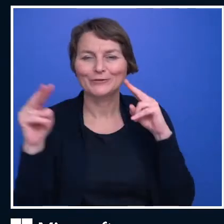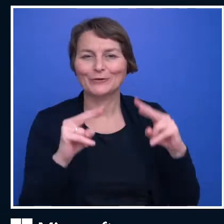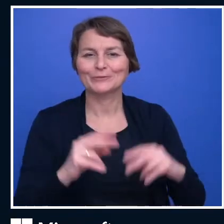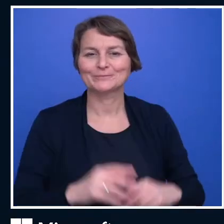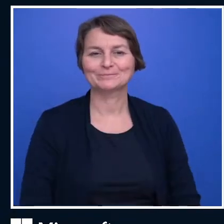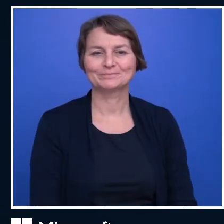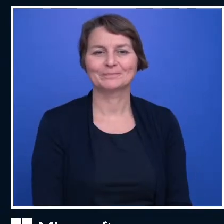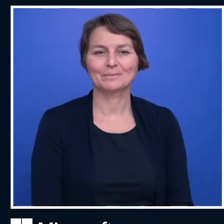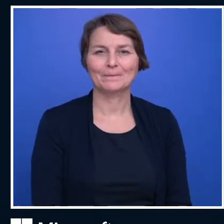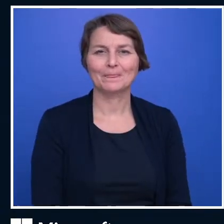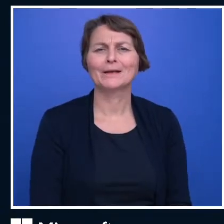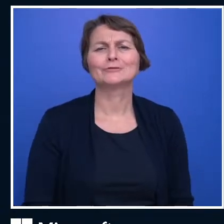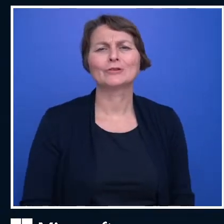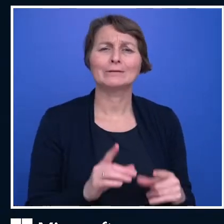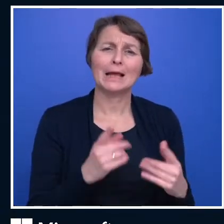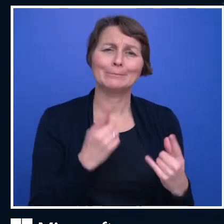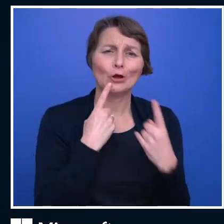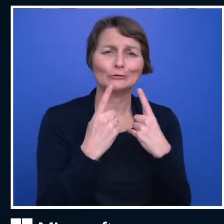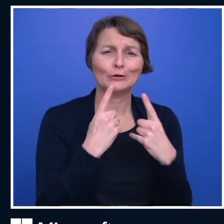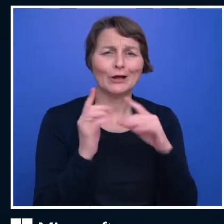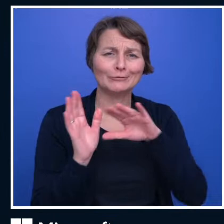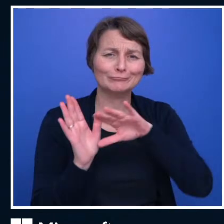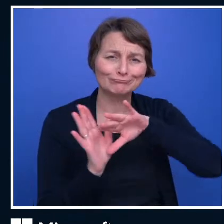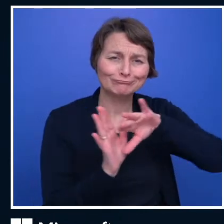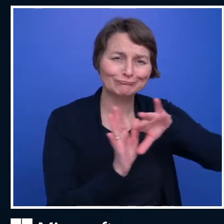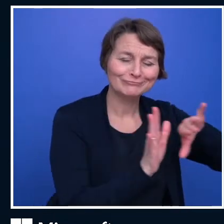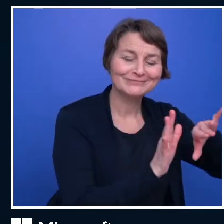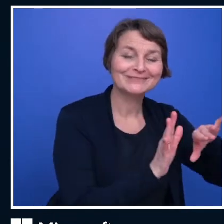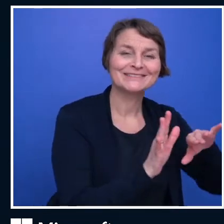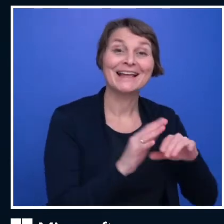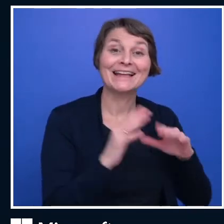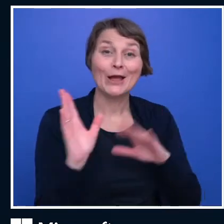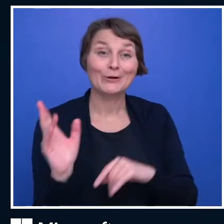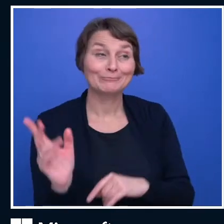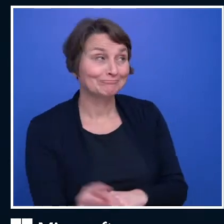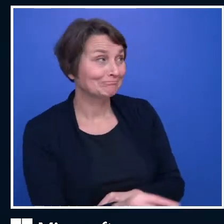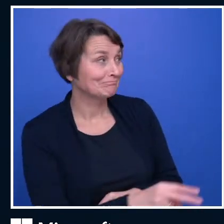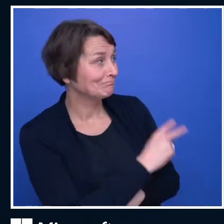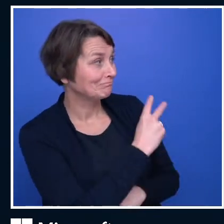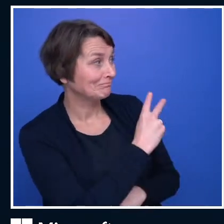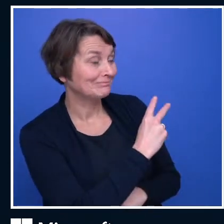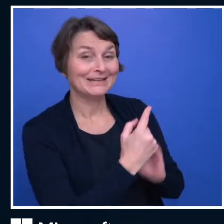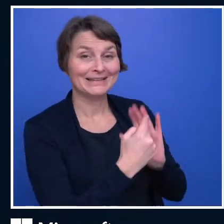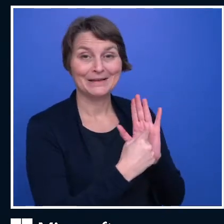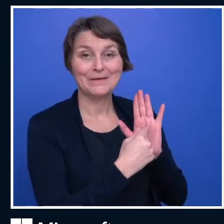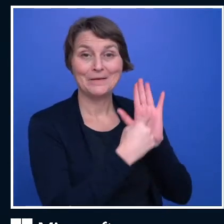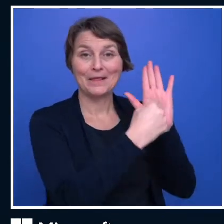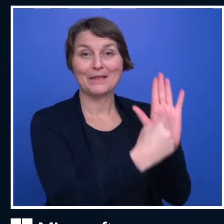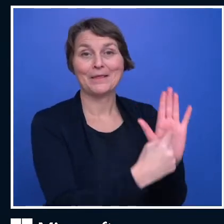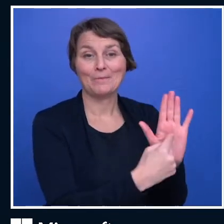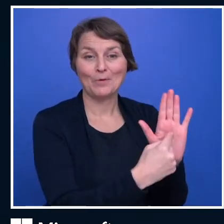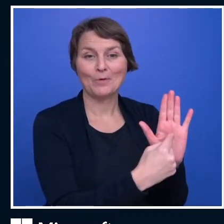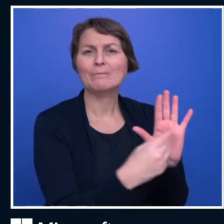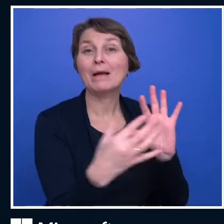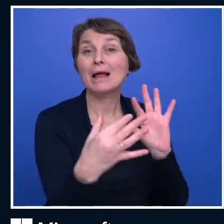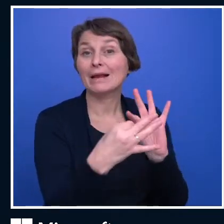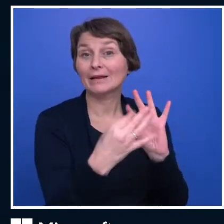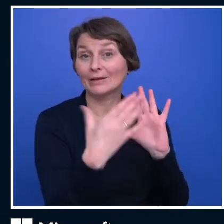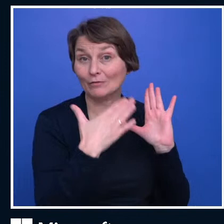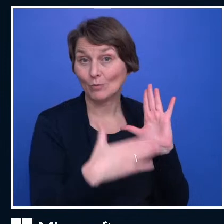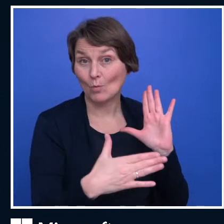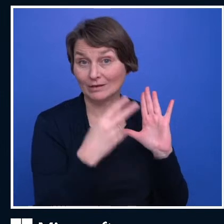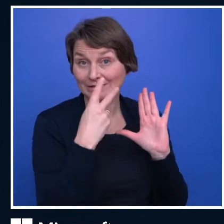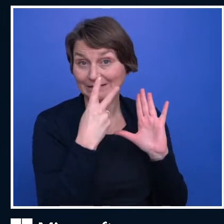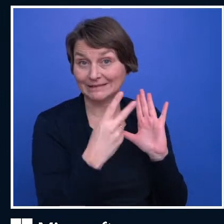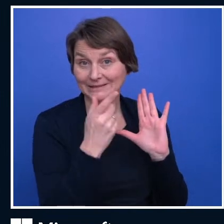enough talking, and let's get to the demos part. And this is a link for the demos. It essentially redirects you